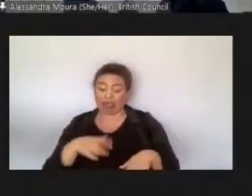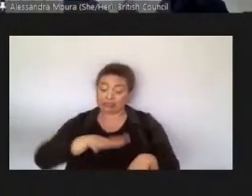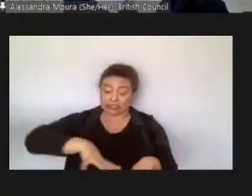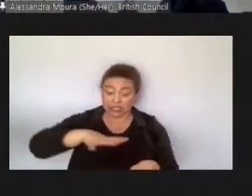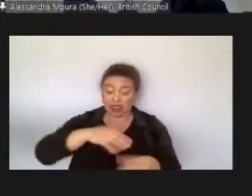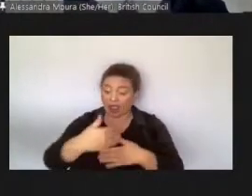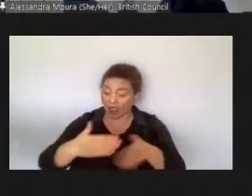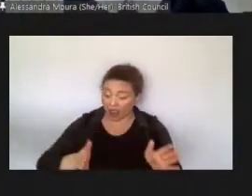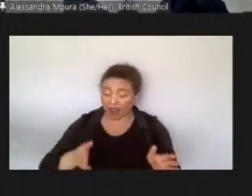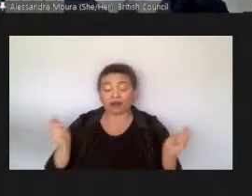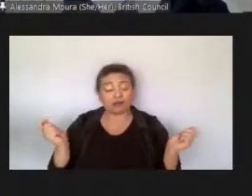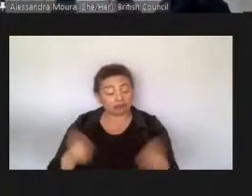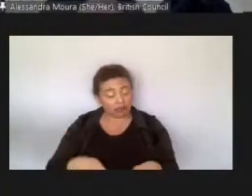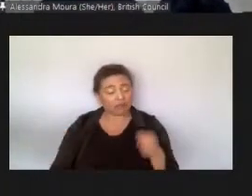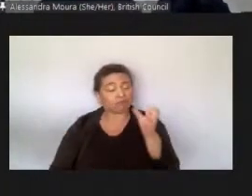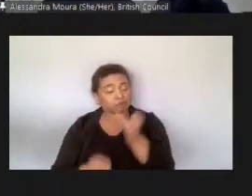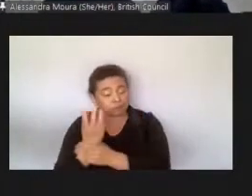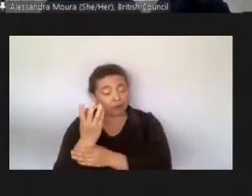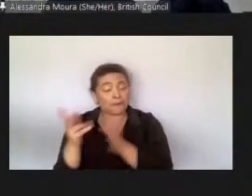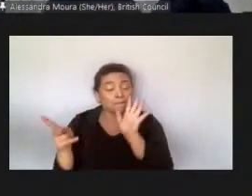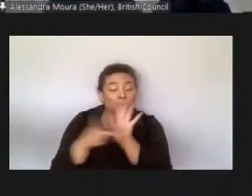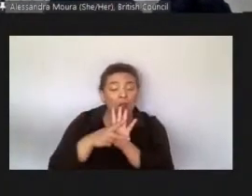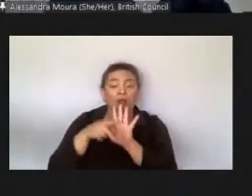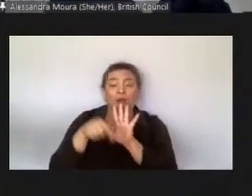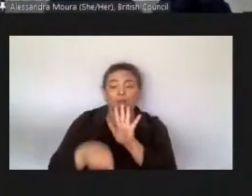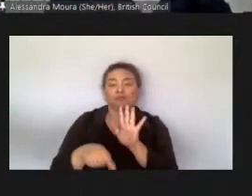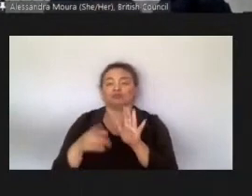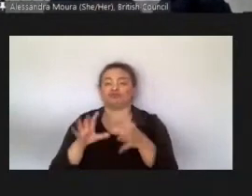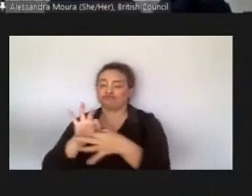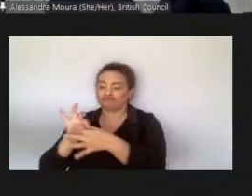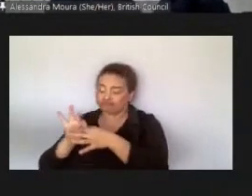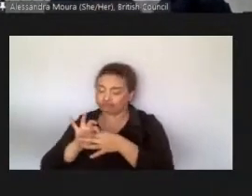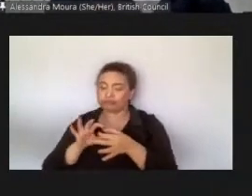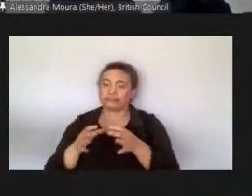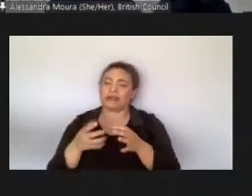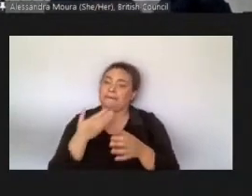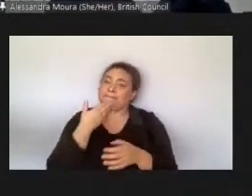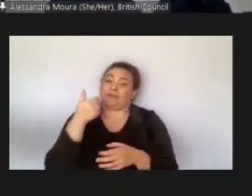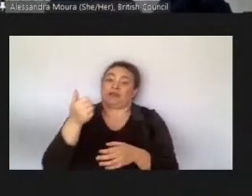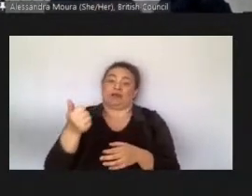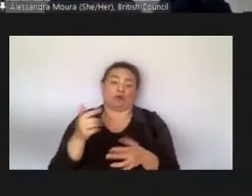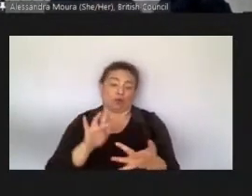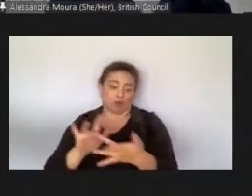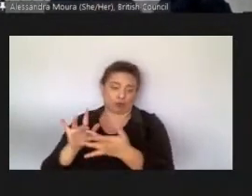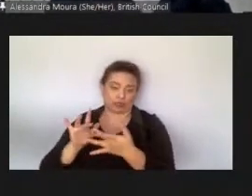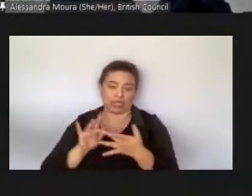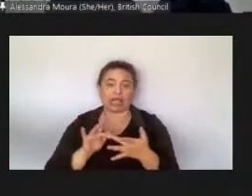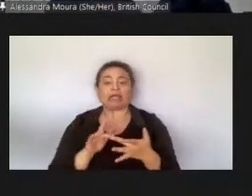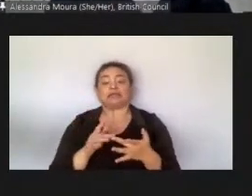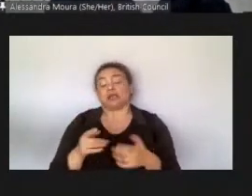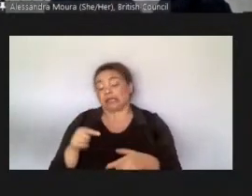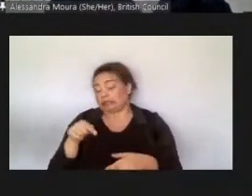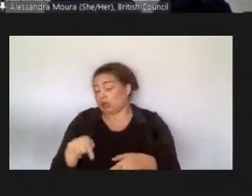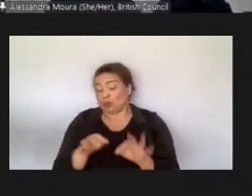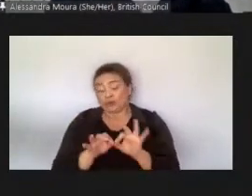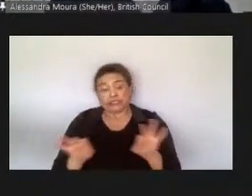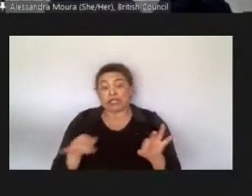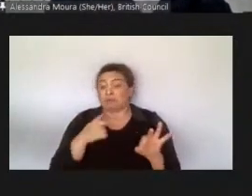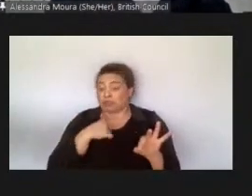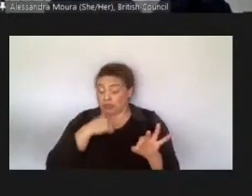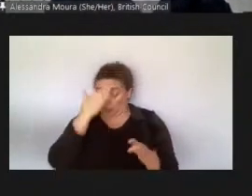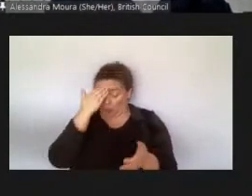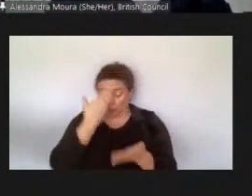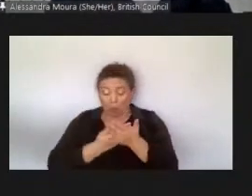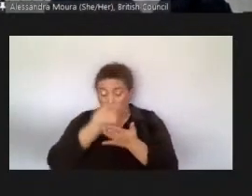was really significant for me. It gave me confidence in my teaching career and encouraged me to see what I can do to create a good